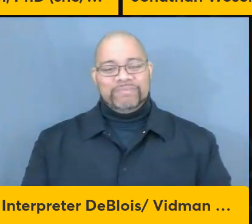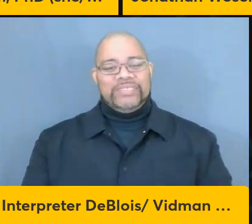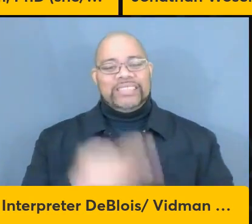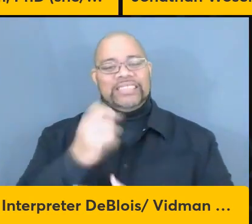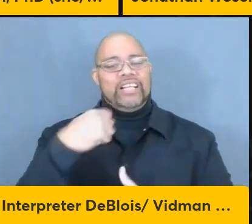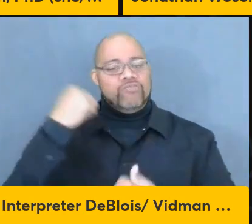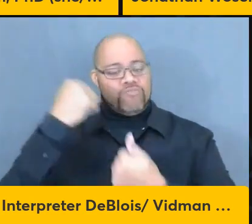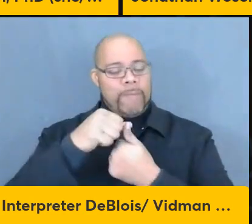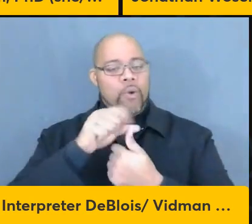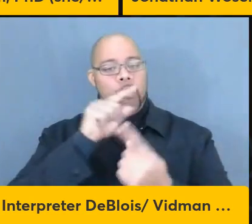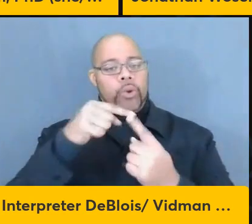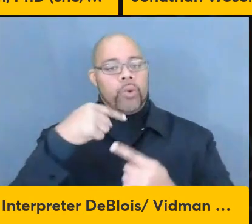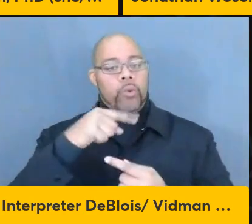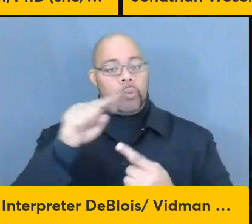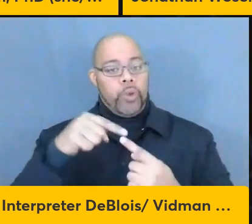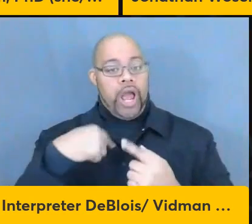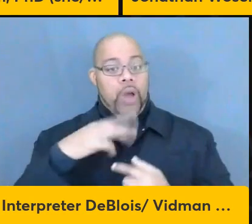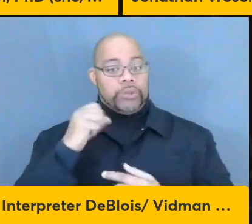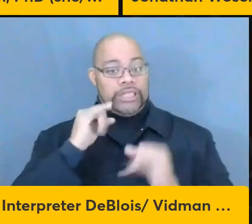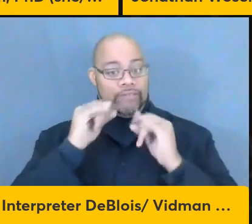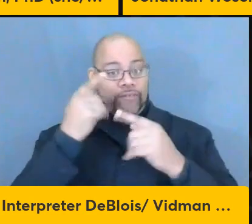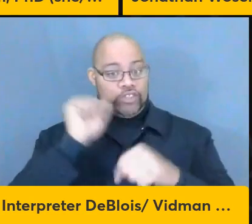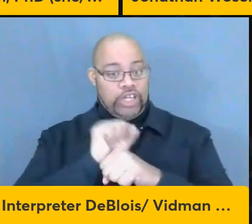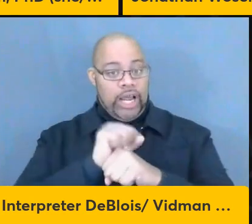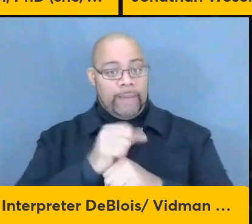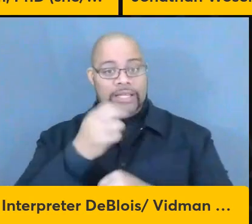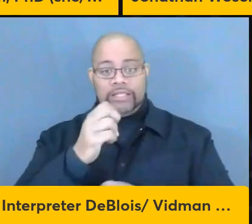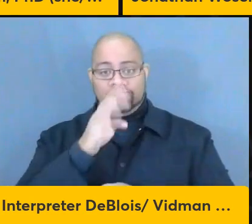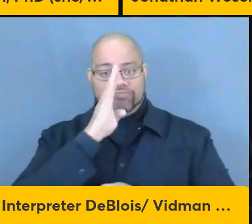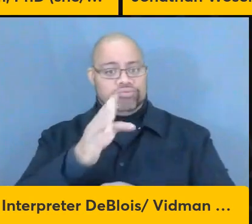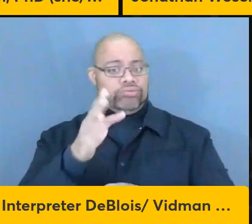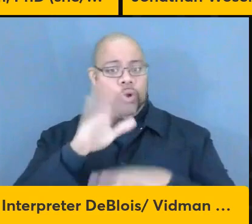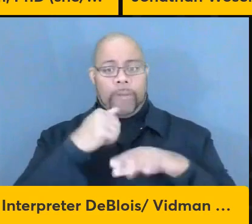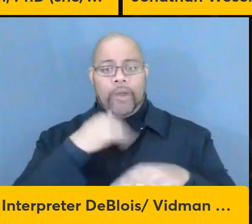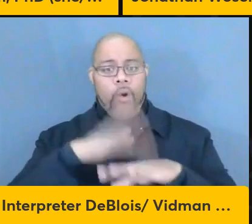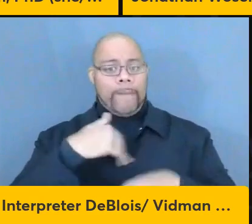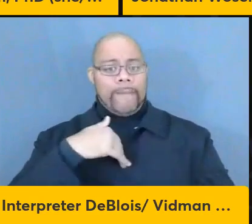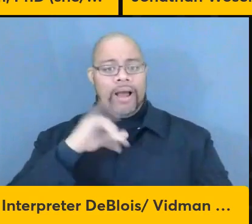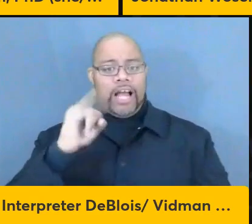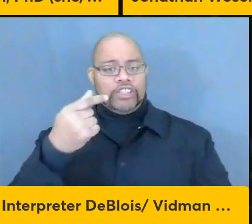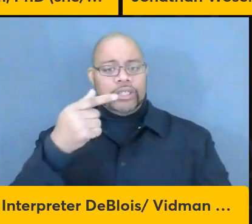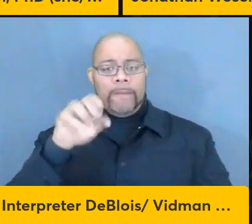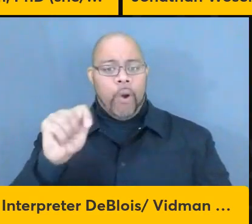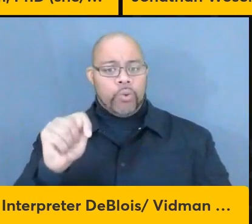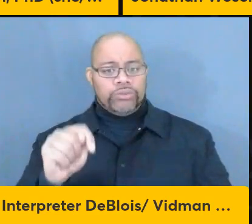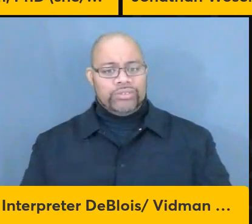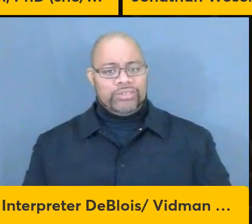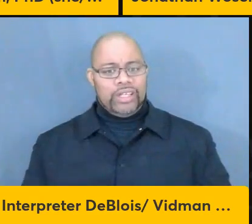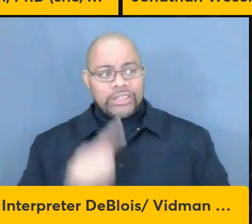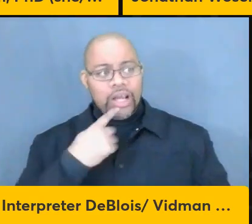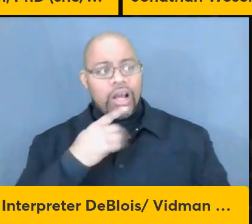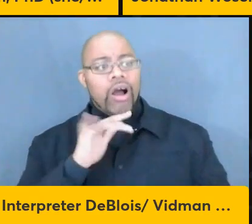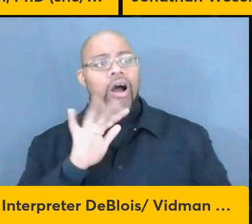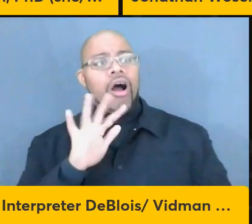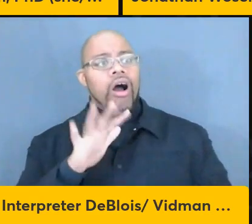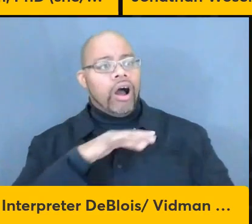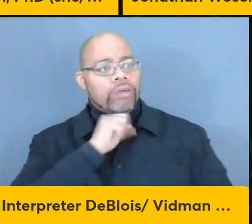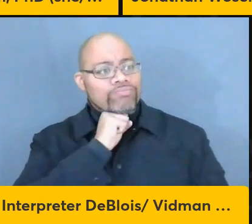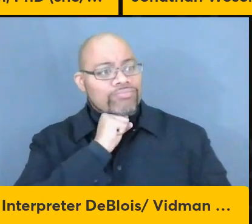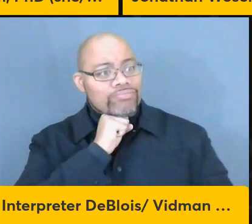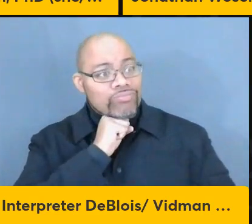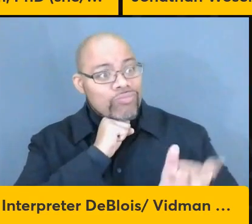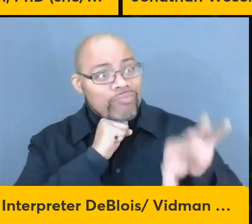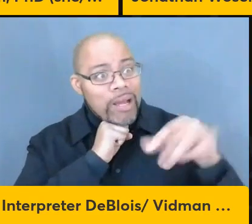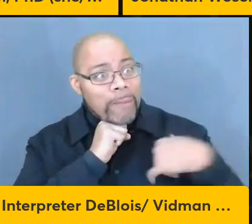I remember when I was interviewing for the job, he straight up called me out on my IG posts, and I was like, "Oh, you